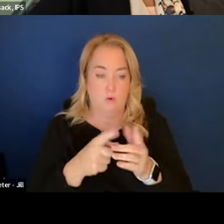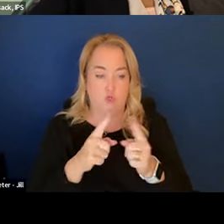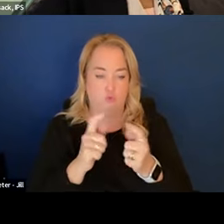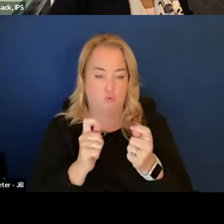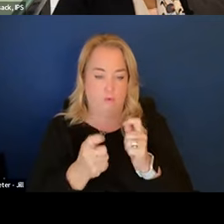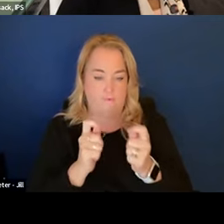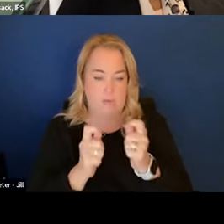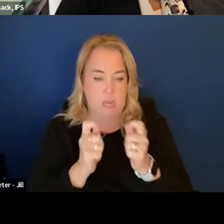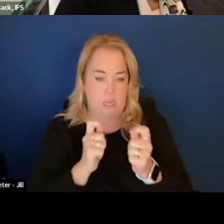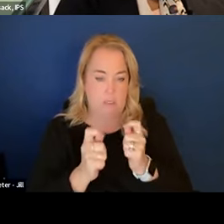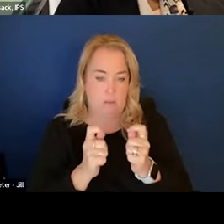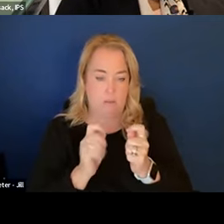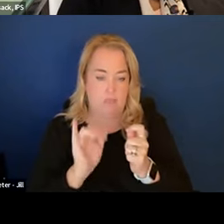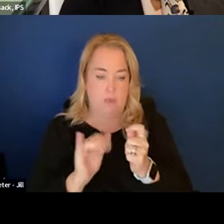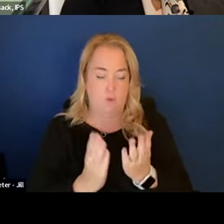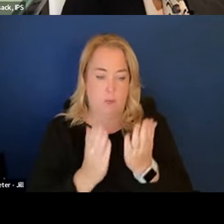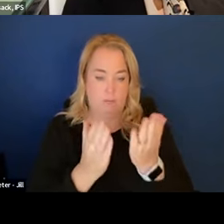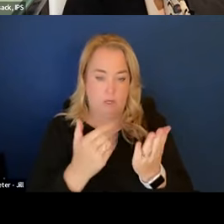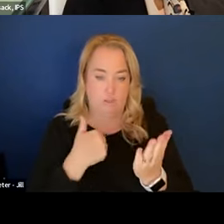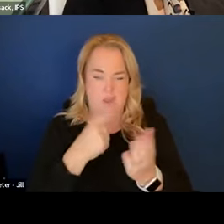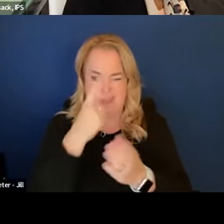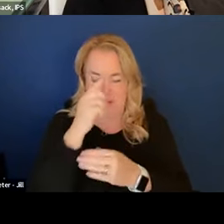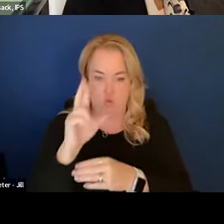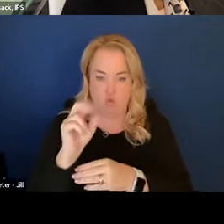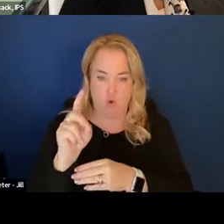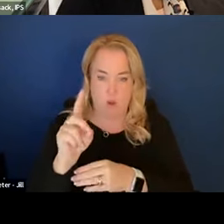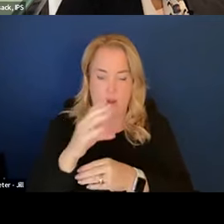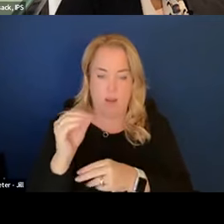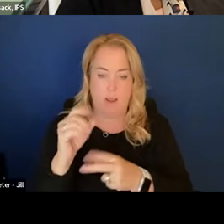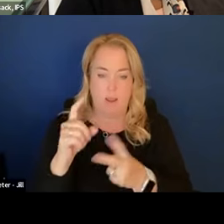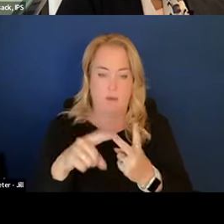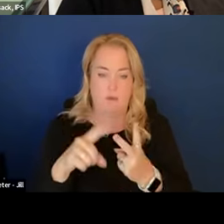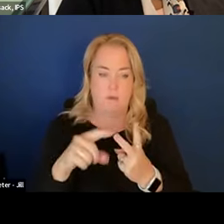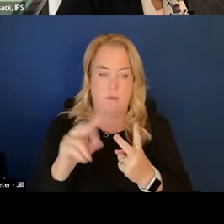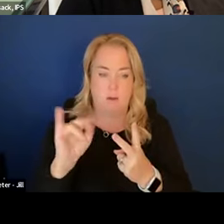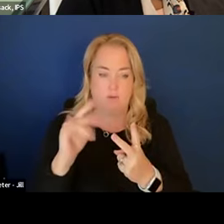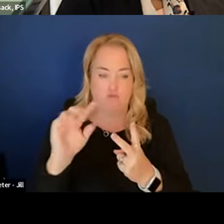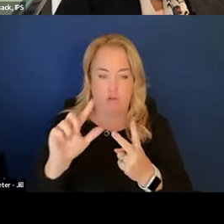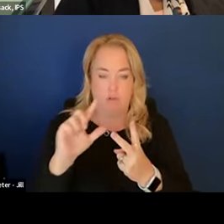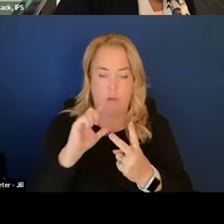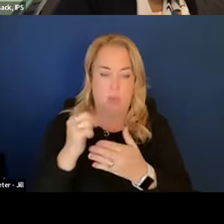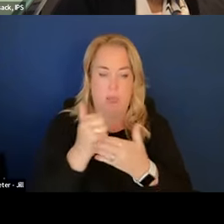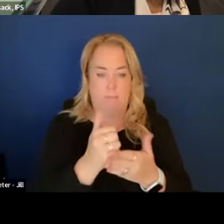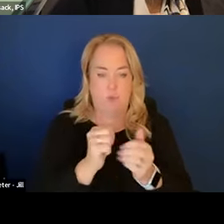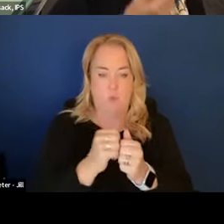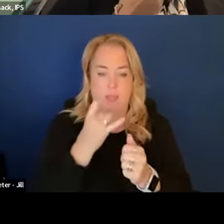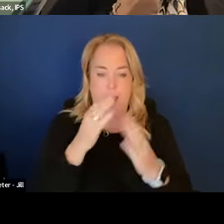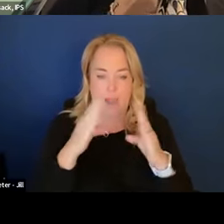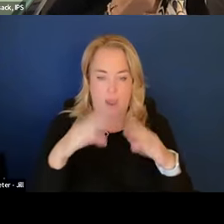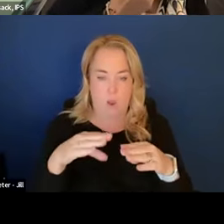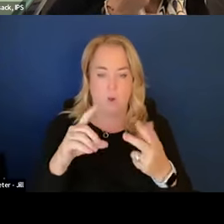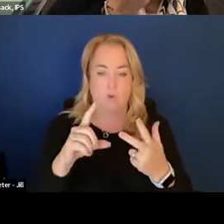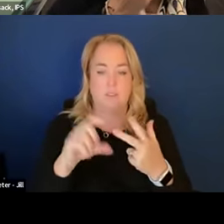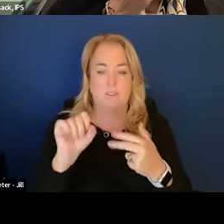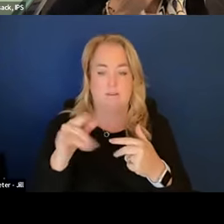refine these recommendations. And I think we have Farad and Nigel are helping with Lighthouse, and Stephanie's put together